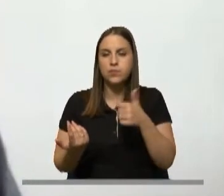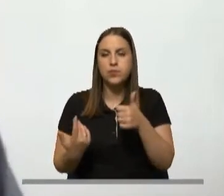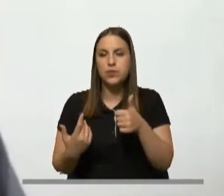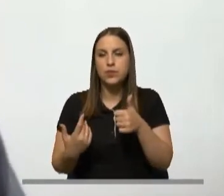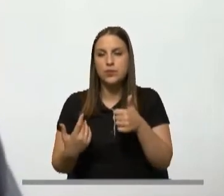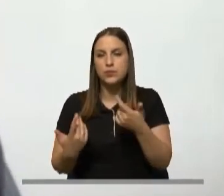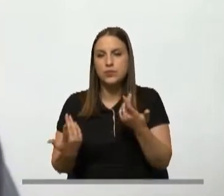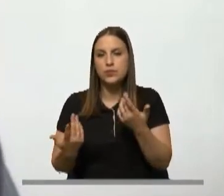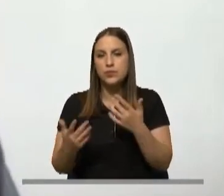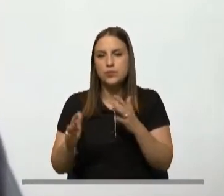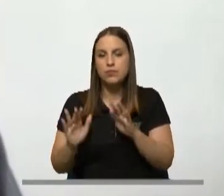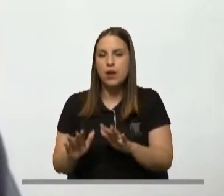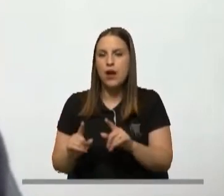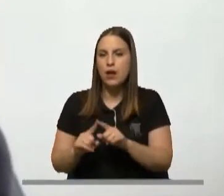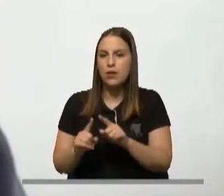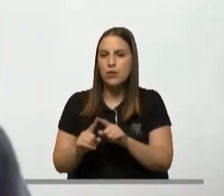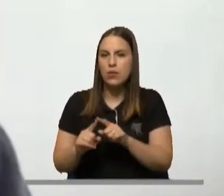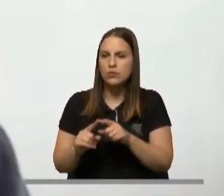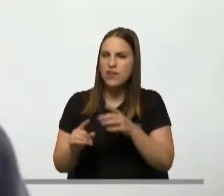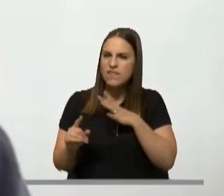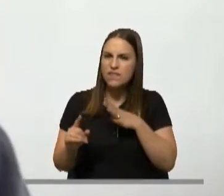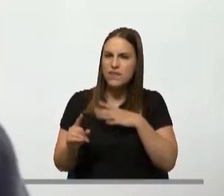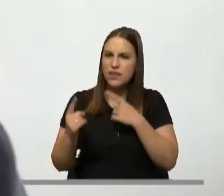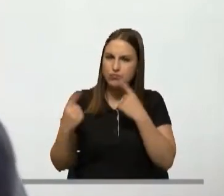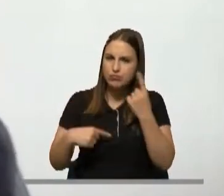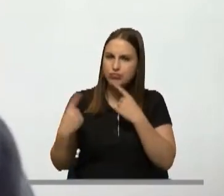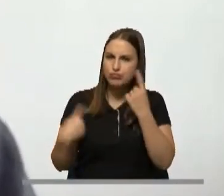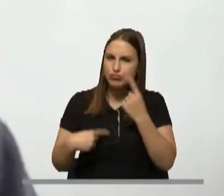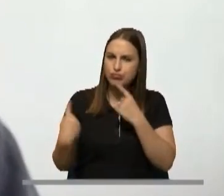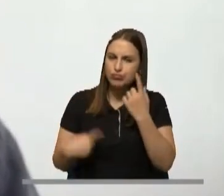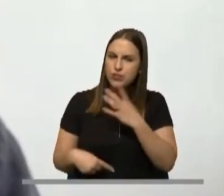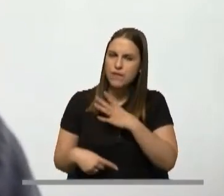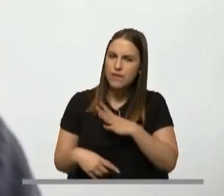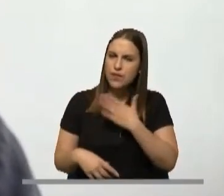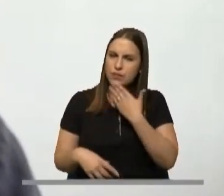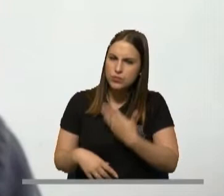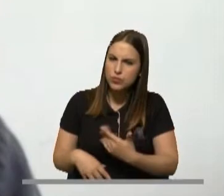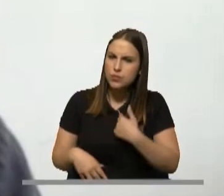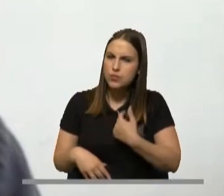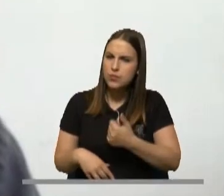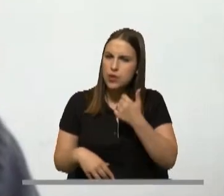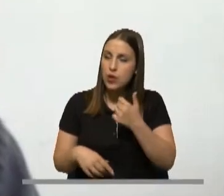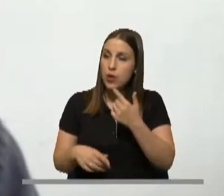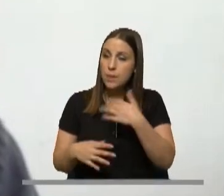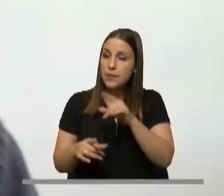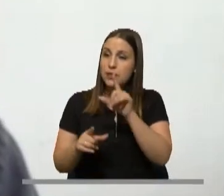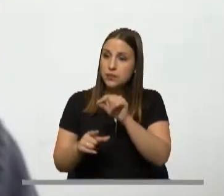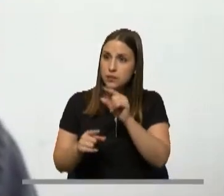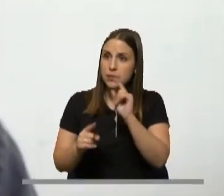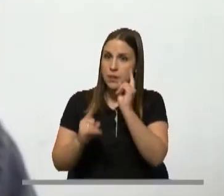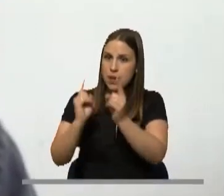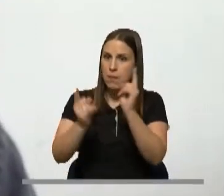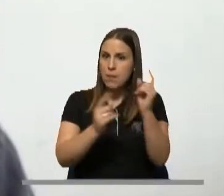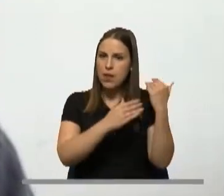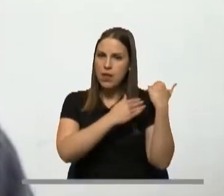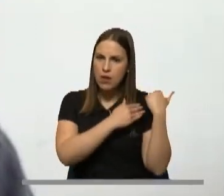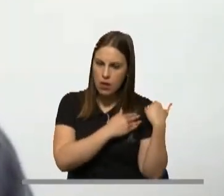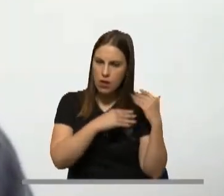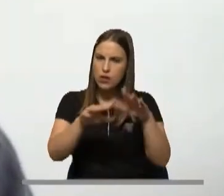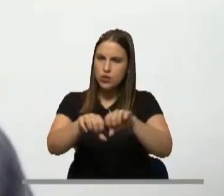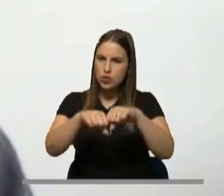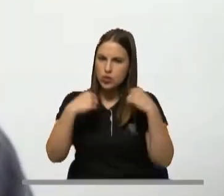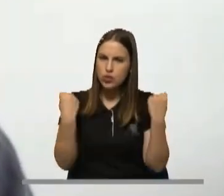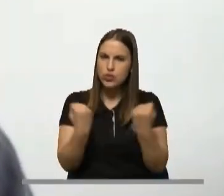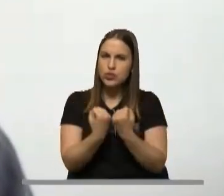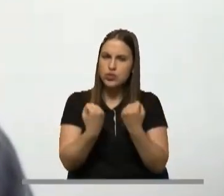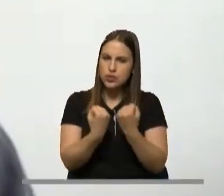the burden of having our decisions bear the ultimate responsibility for making society fair.